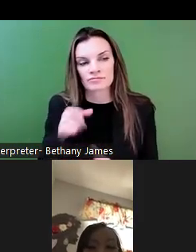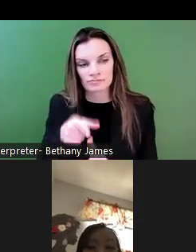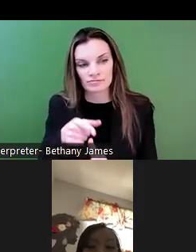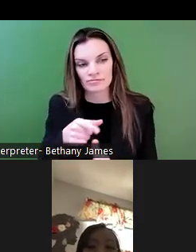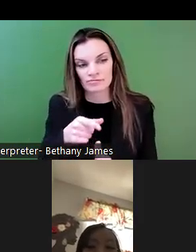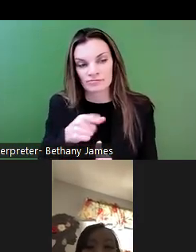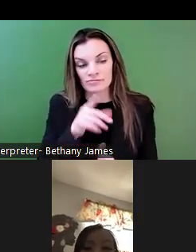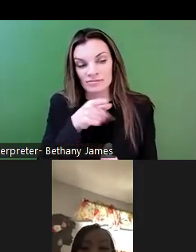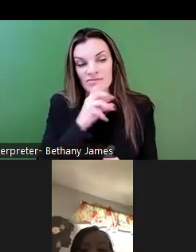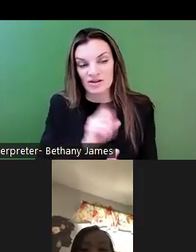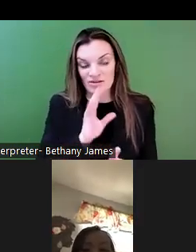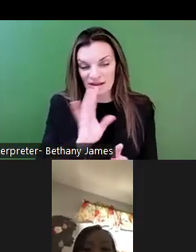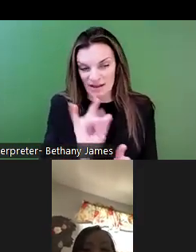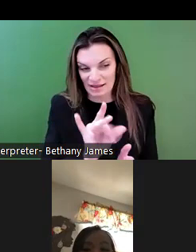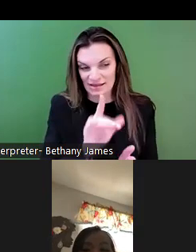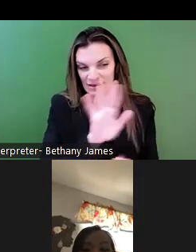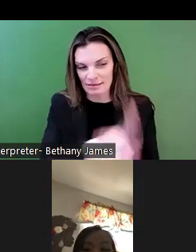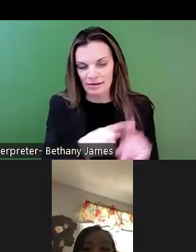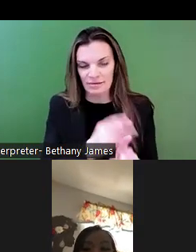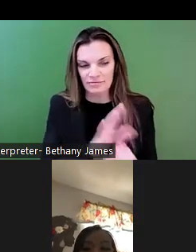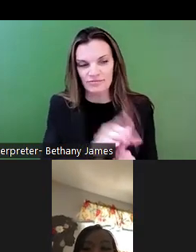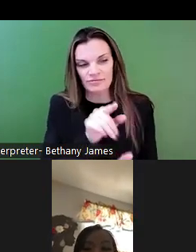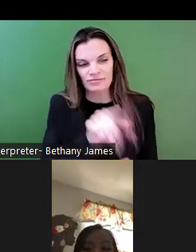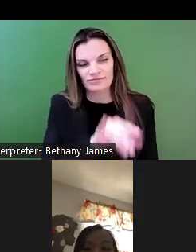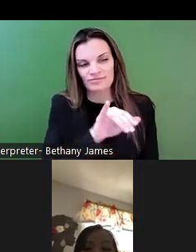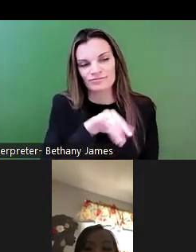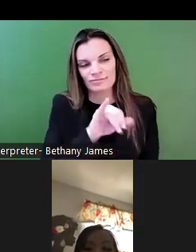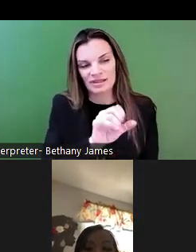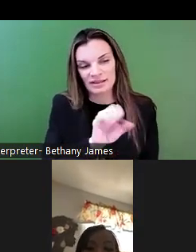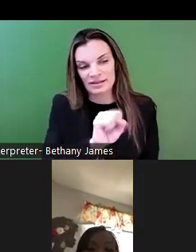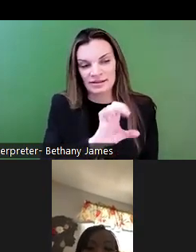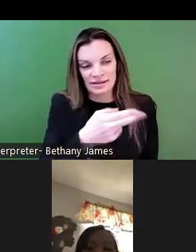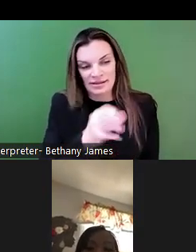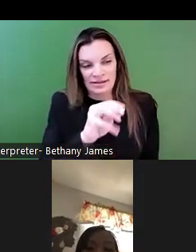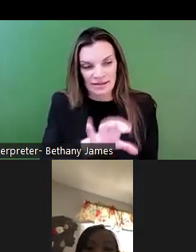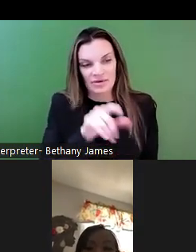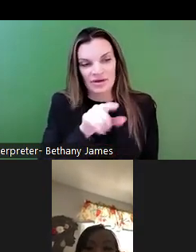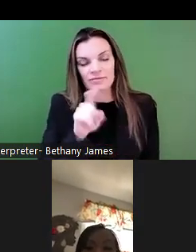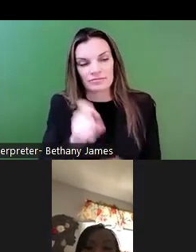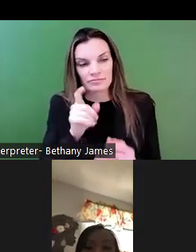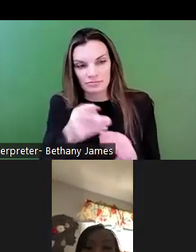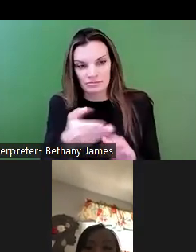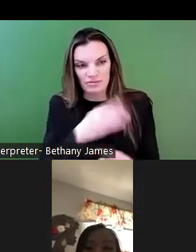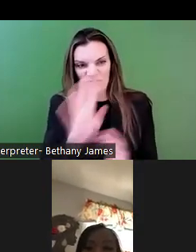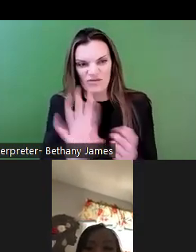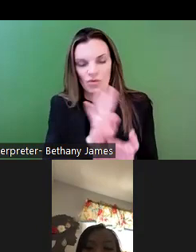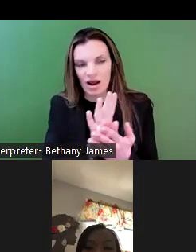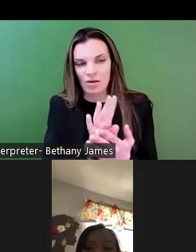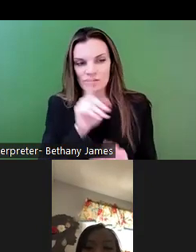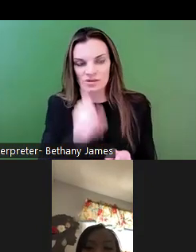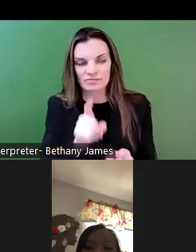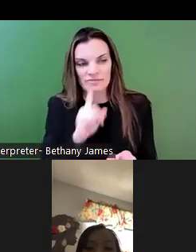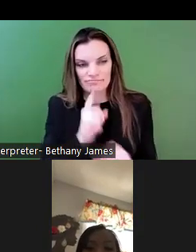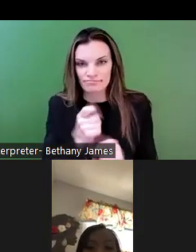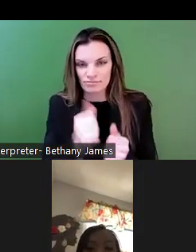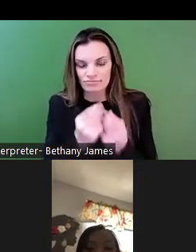than 18, and it has to be within 4.5 hours. Some things that exclude you from getting TPA is if you had a prior stroke